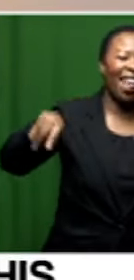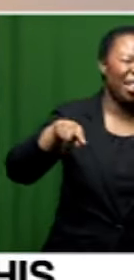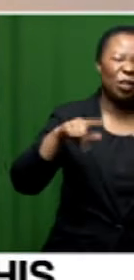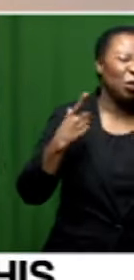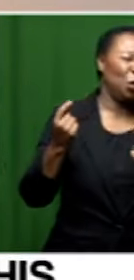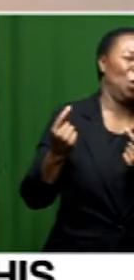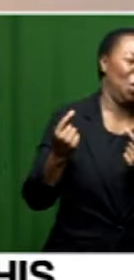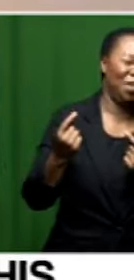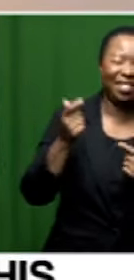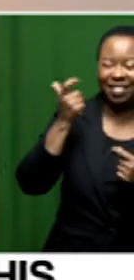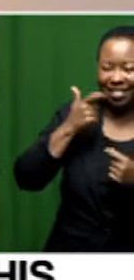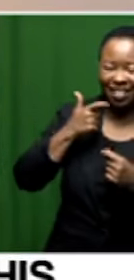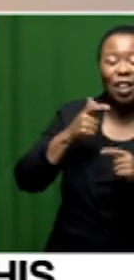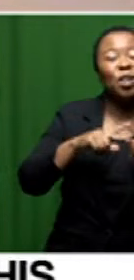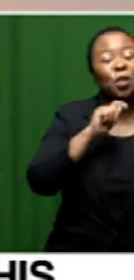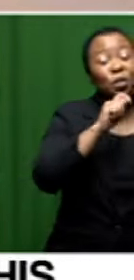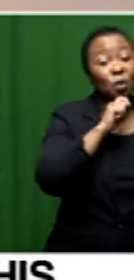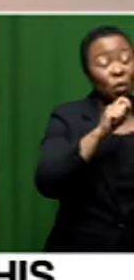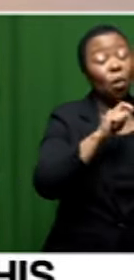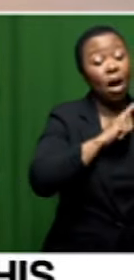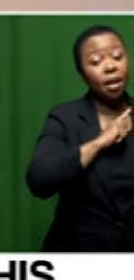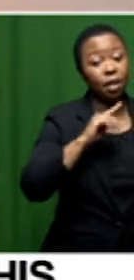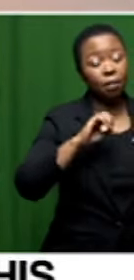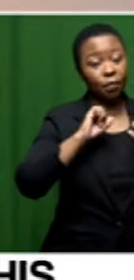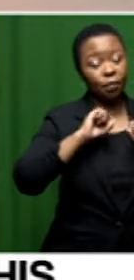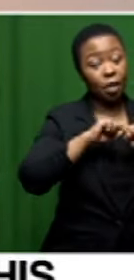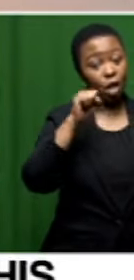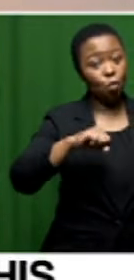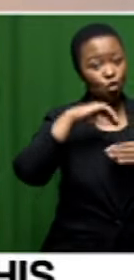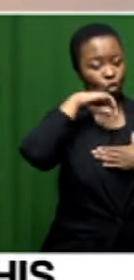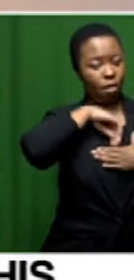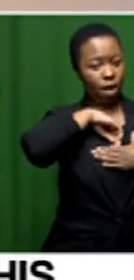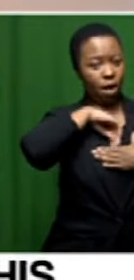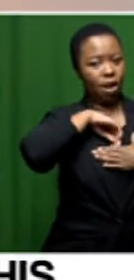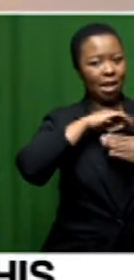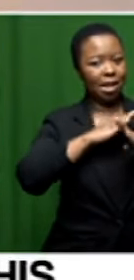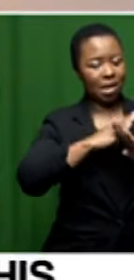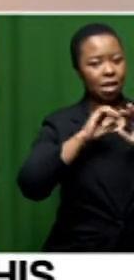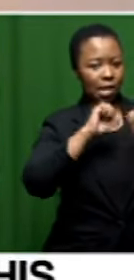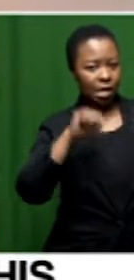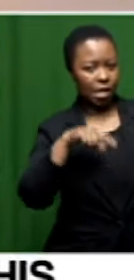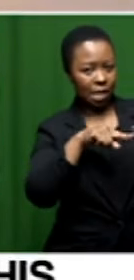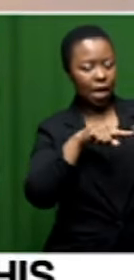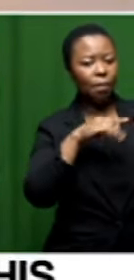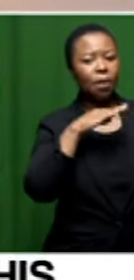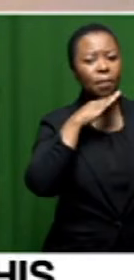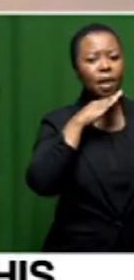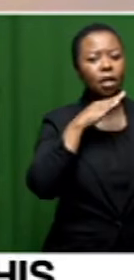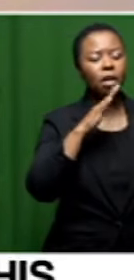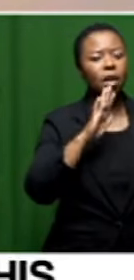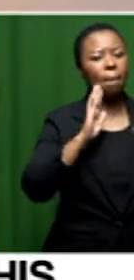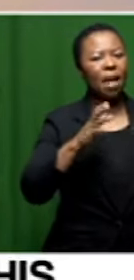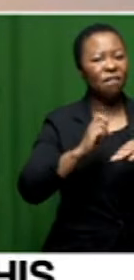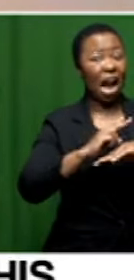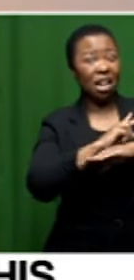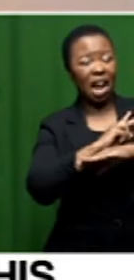it. Keep in mind that the immune system is not only activated by a bacteria or a virus.